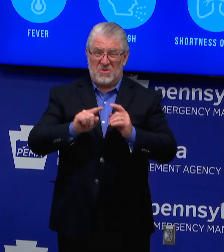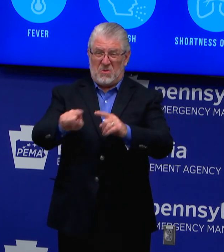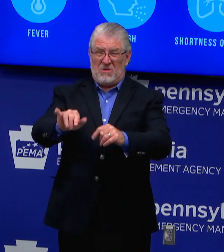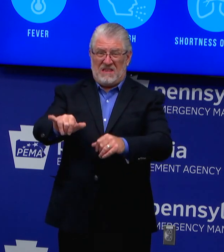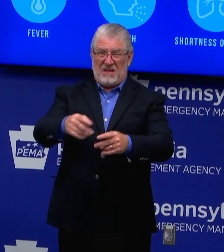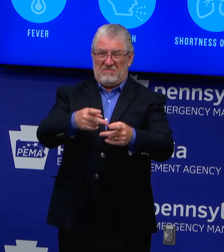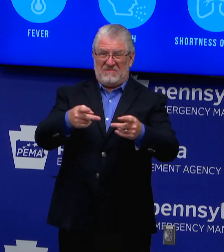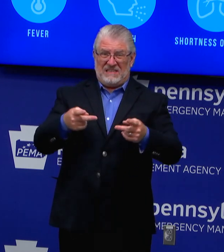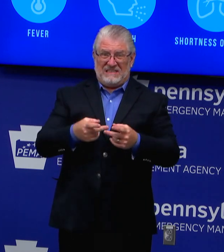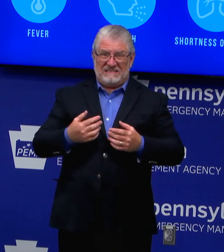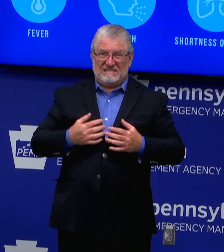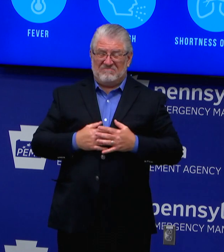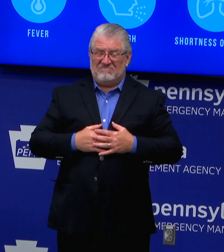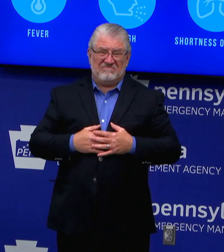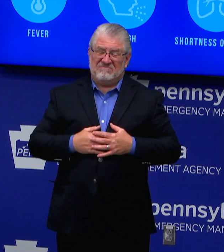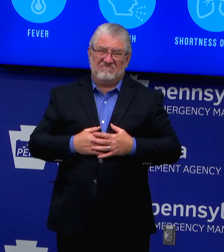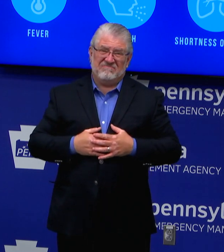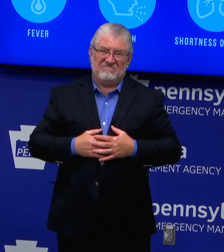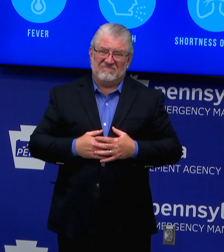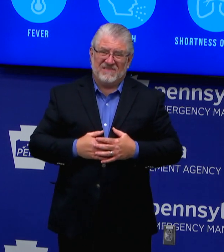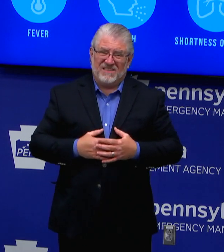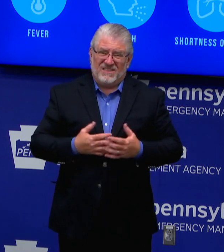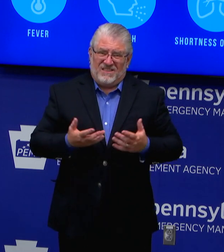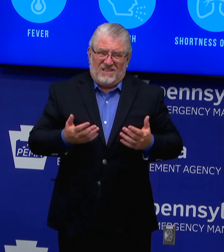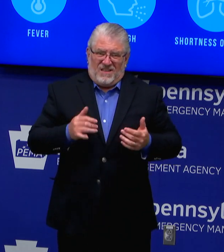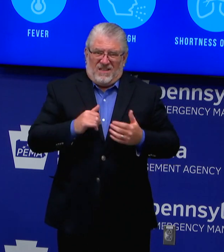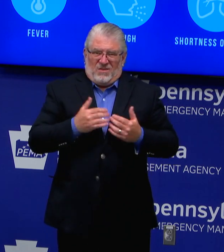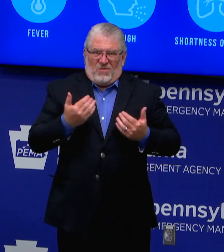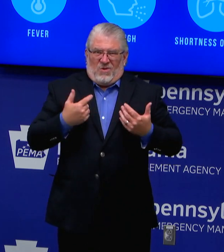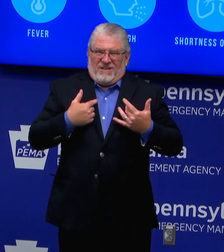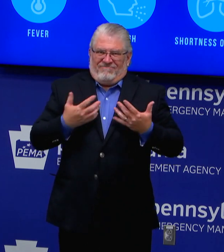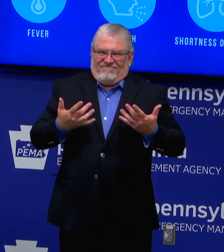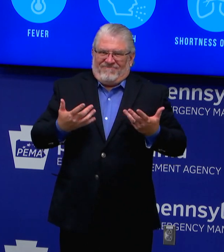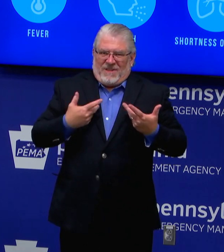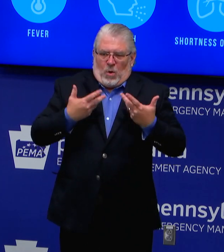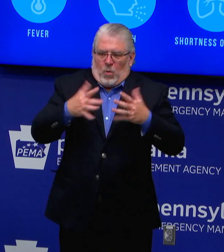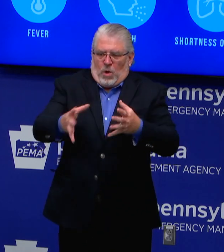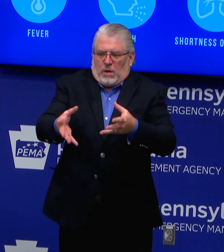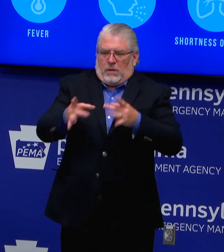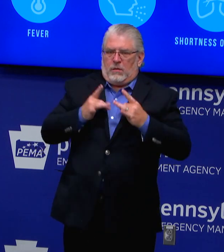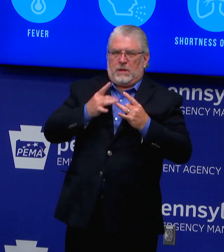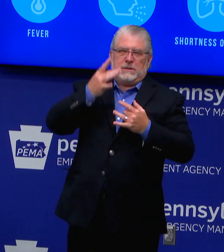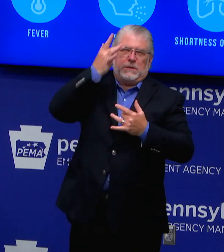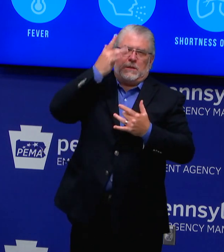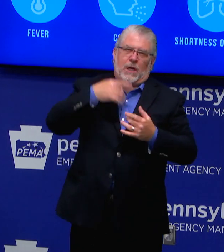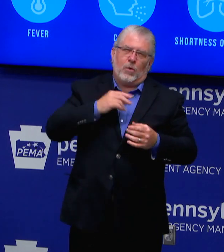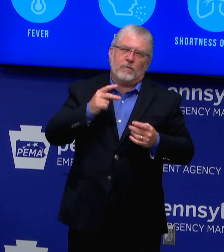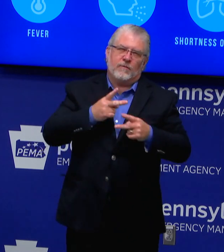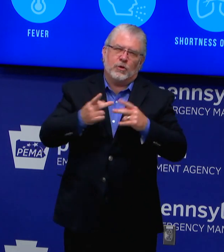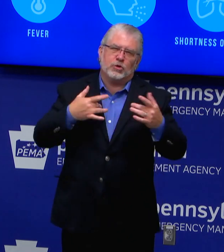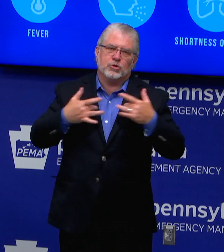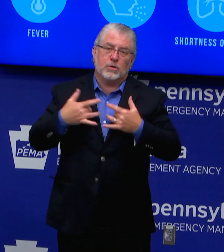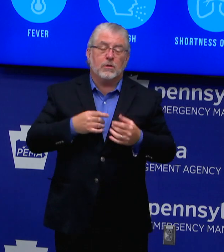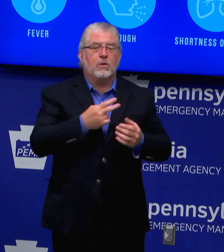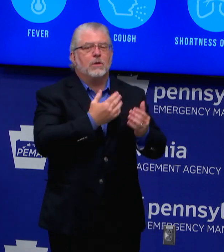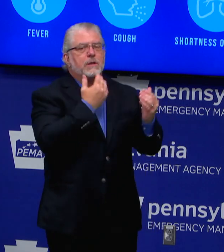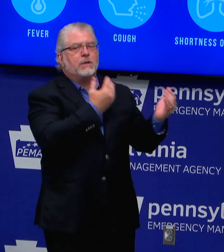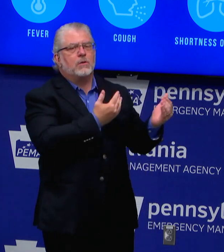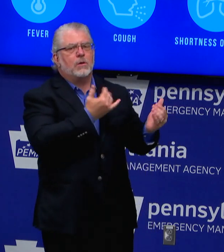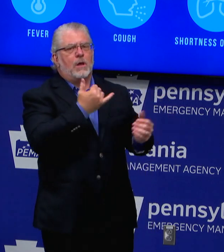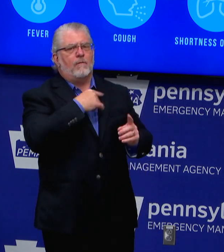comfortable going because I'd be worried about risking my health. Thank you. We have some questions for Colonel Montgomery.